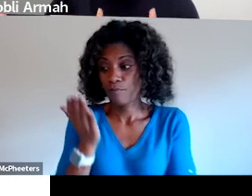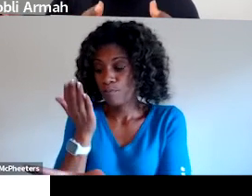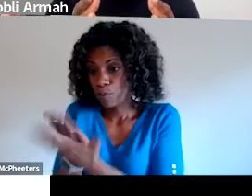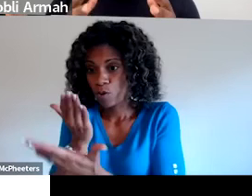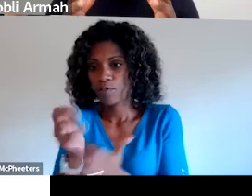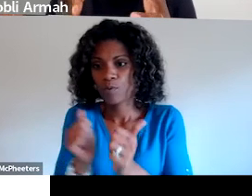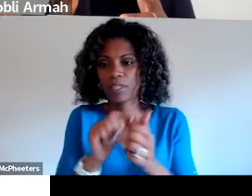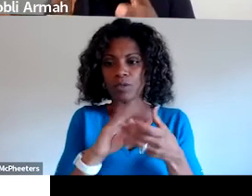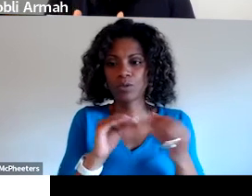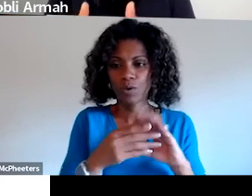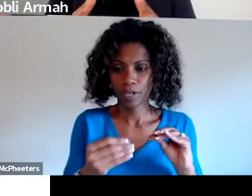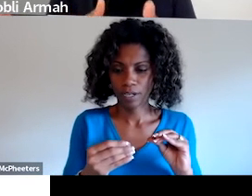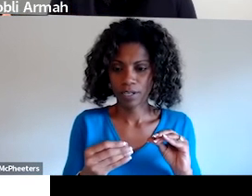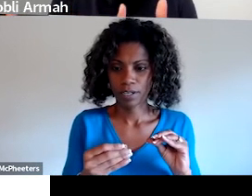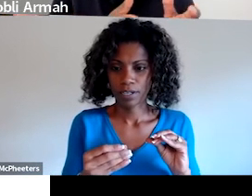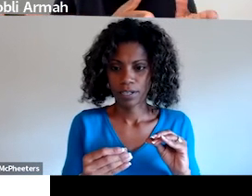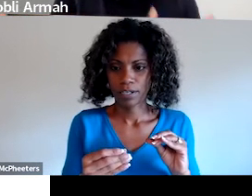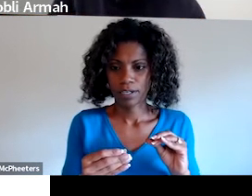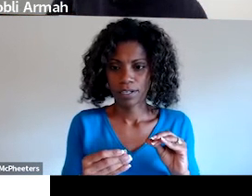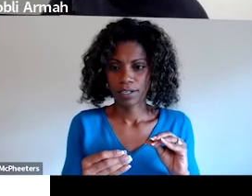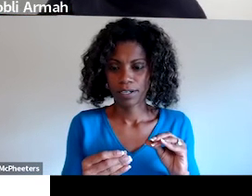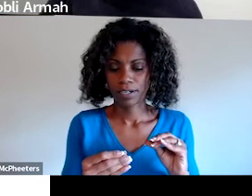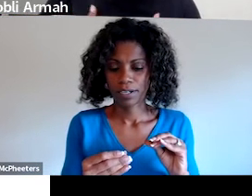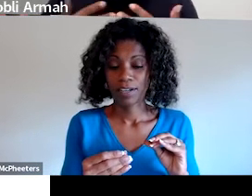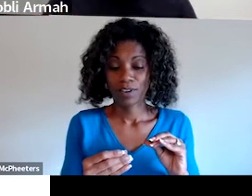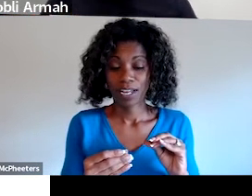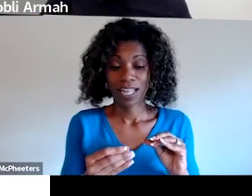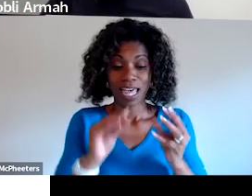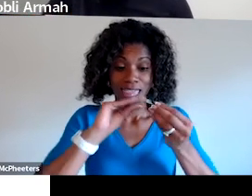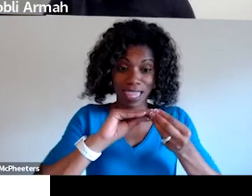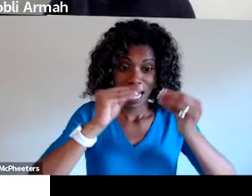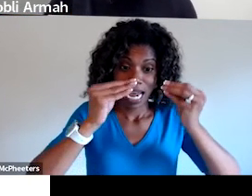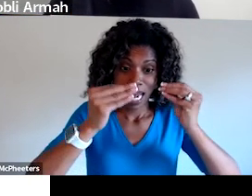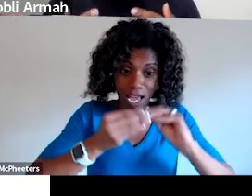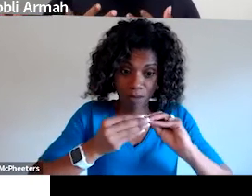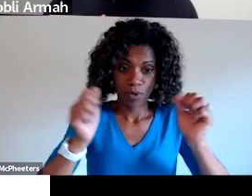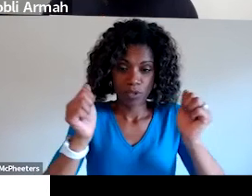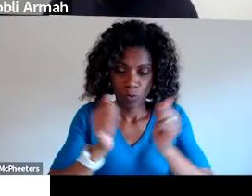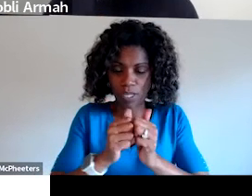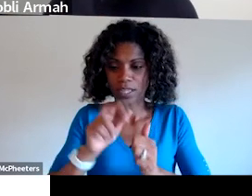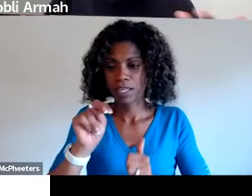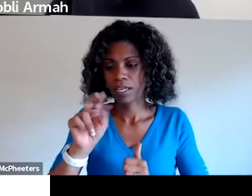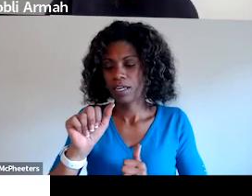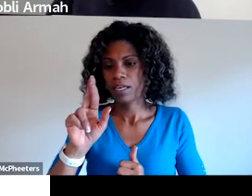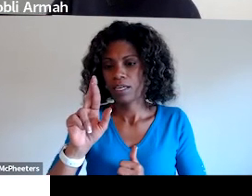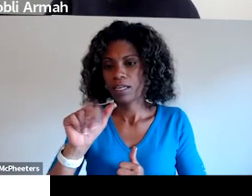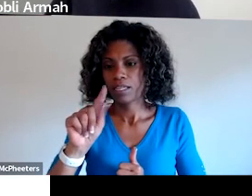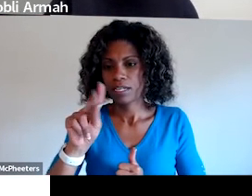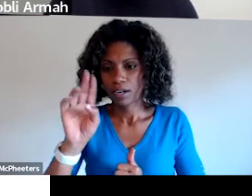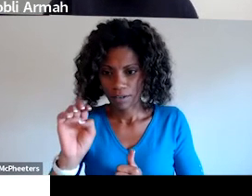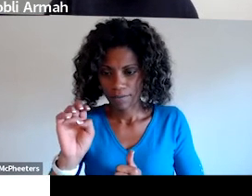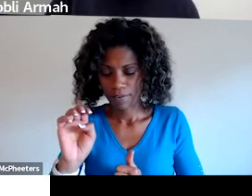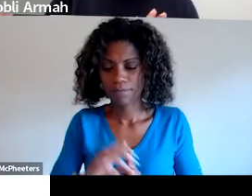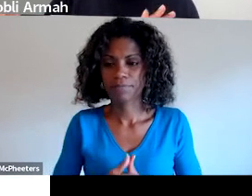important because you have to make sure that there's a narrative behind the numbers. There's so many data dashboards out there. We've worked on a few, we've partnered with some